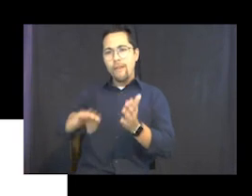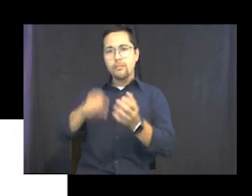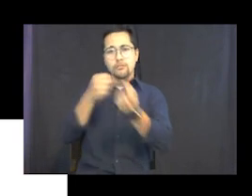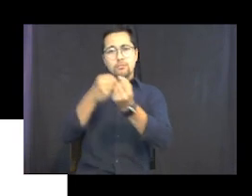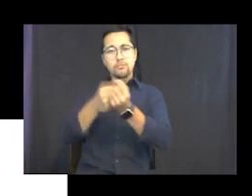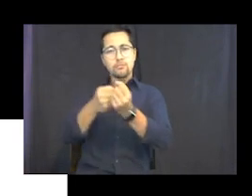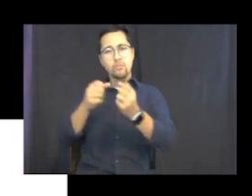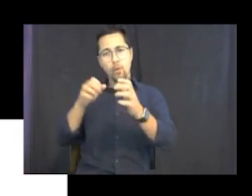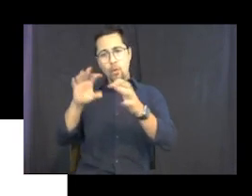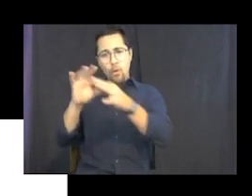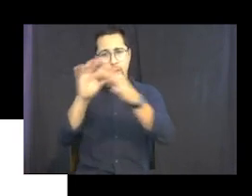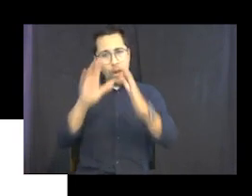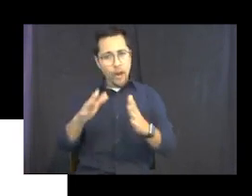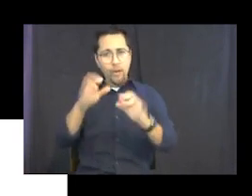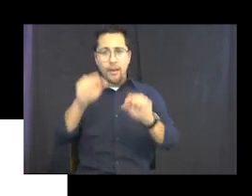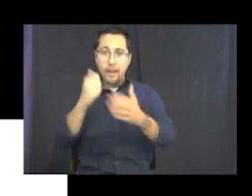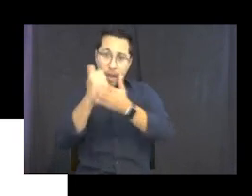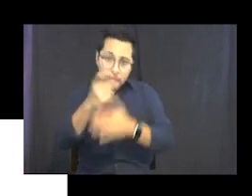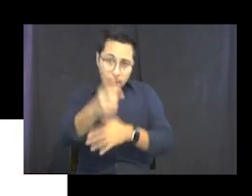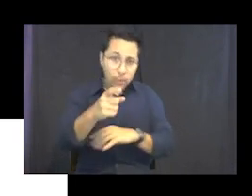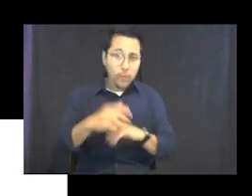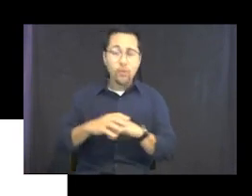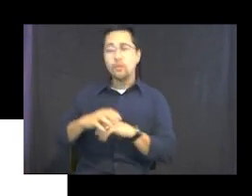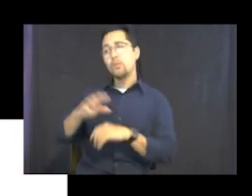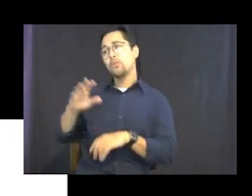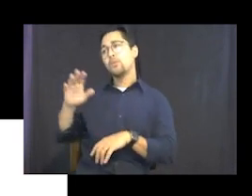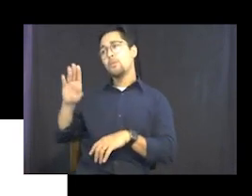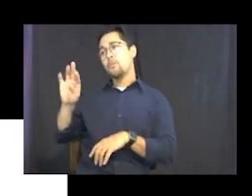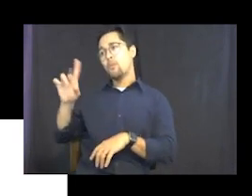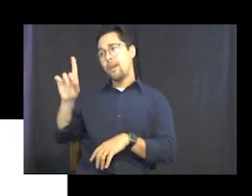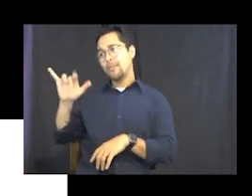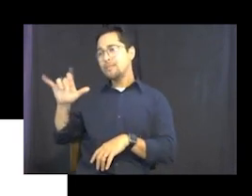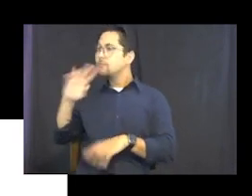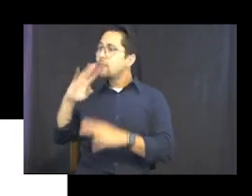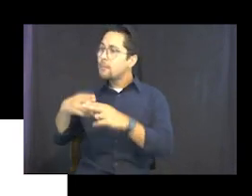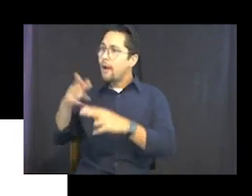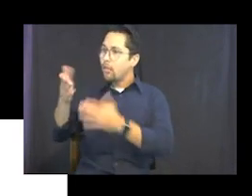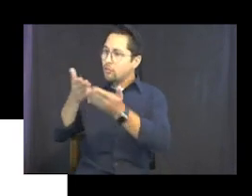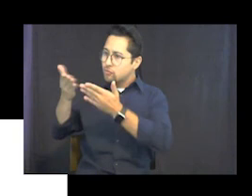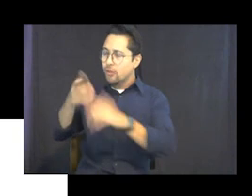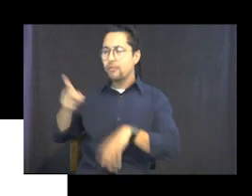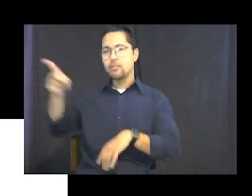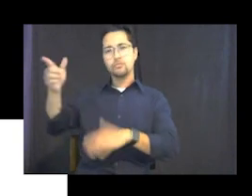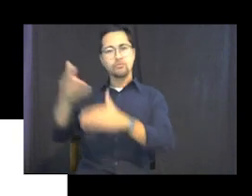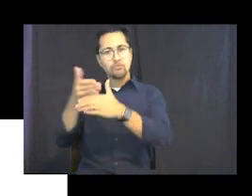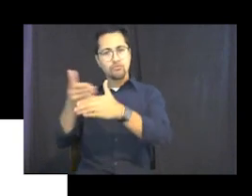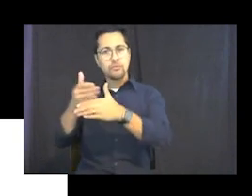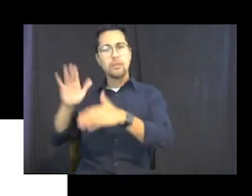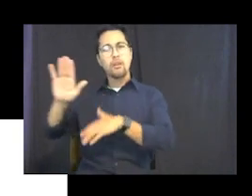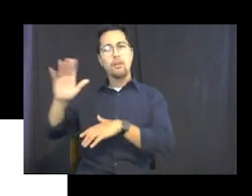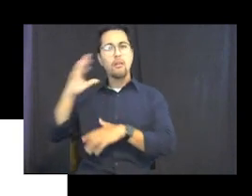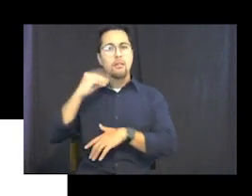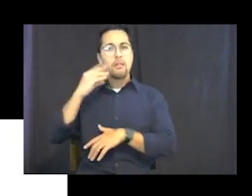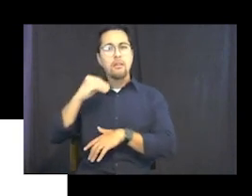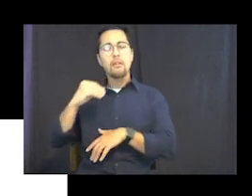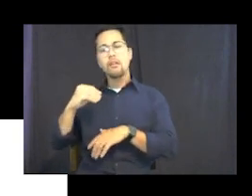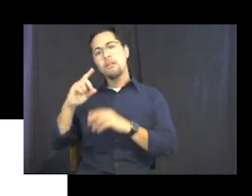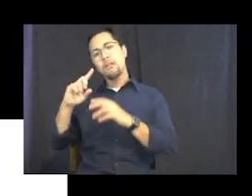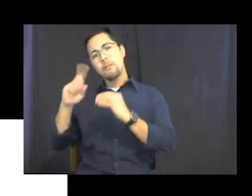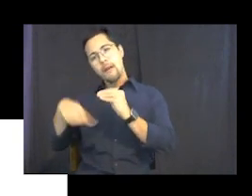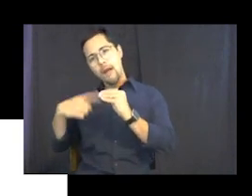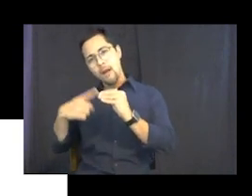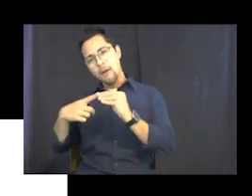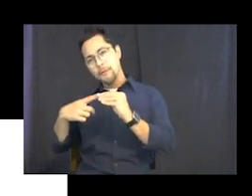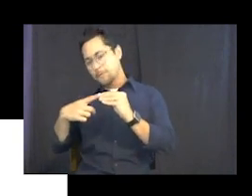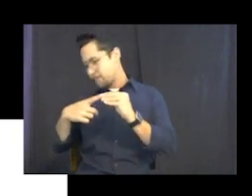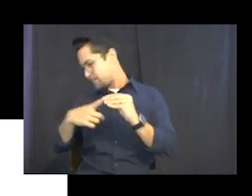can help you. Brandy talked about the service, and she also shared some of her insight regarding